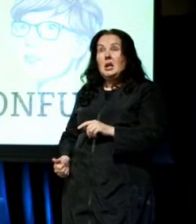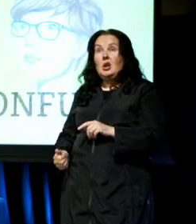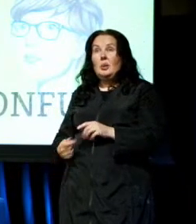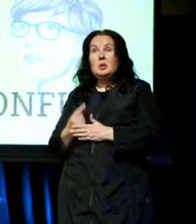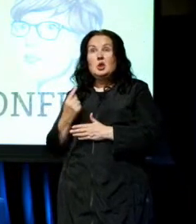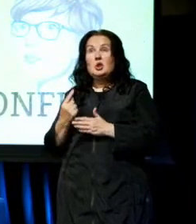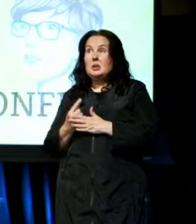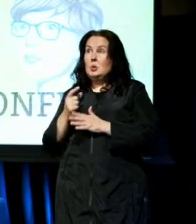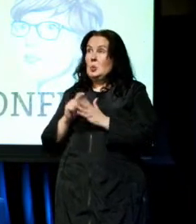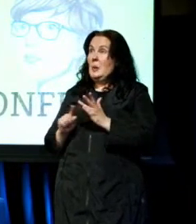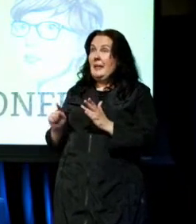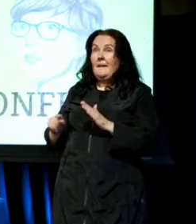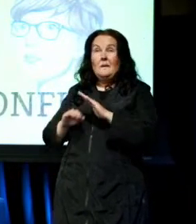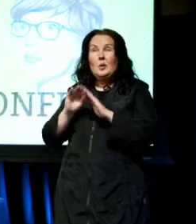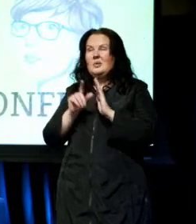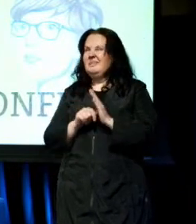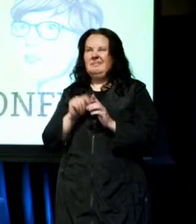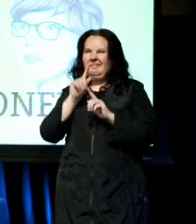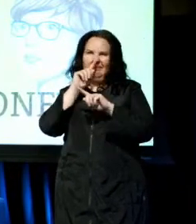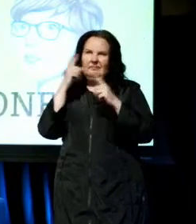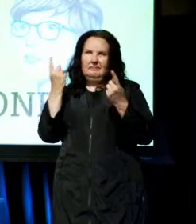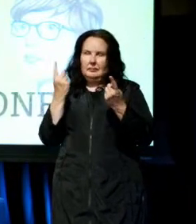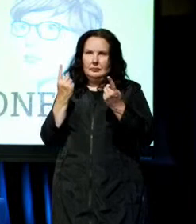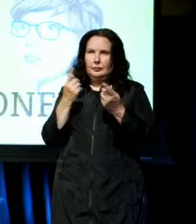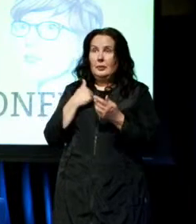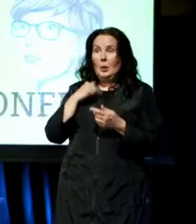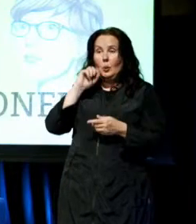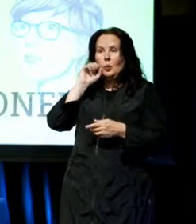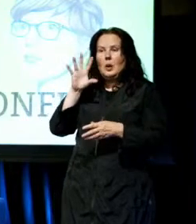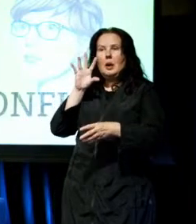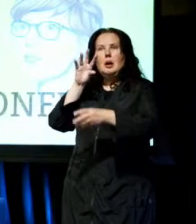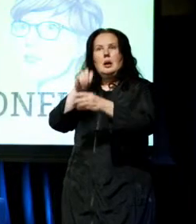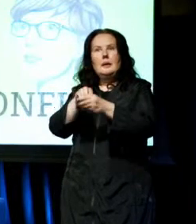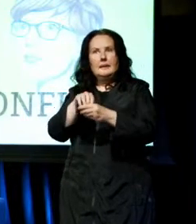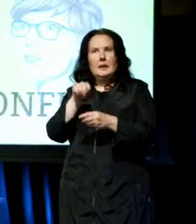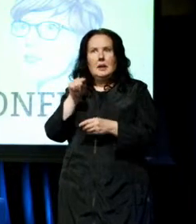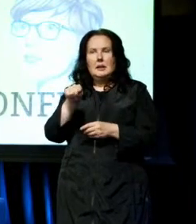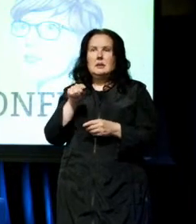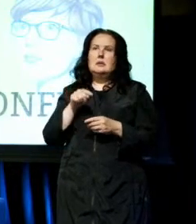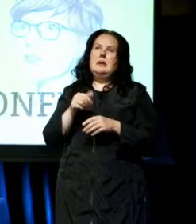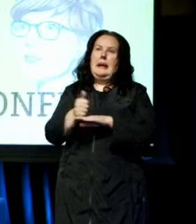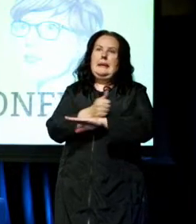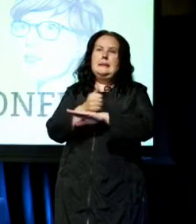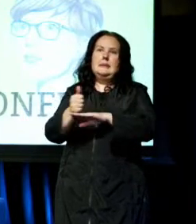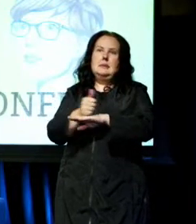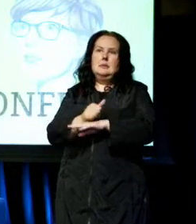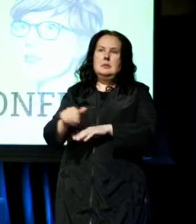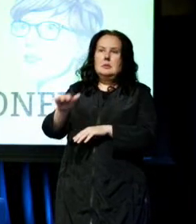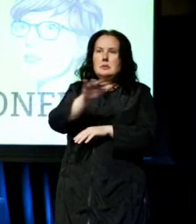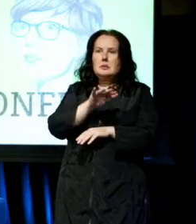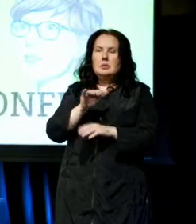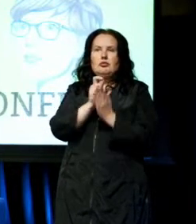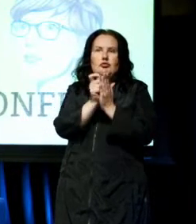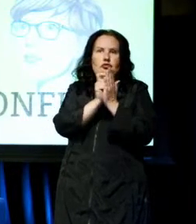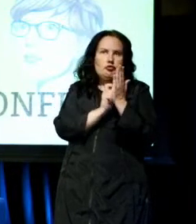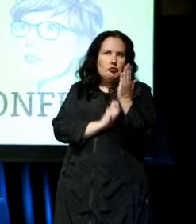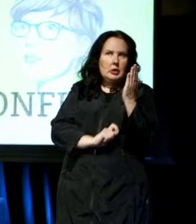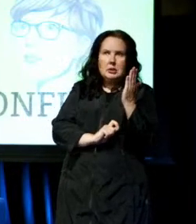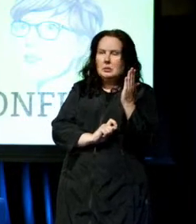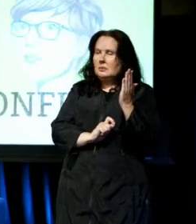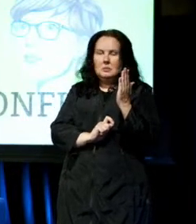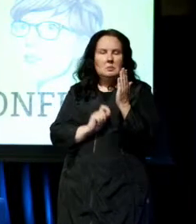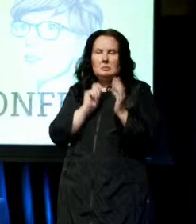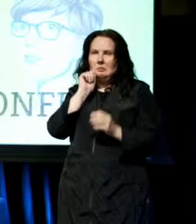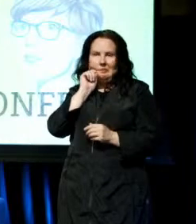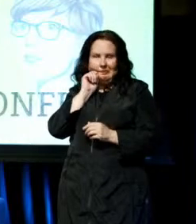possibility. So I wouldn't have got into the industry if it wasn't for the Kates reaching out and saying, do you want to do this on your own time at home when you feel like it? Send